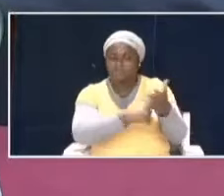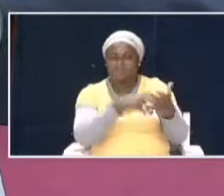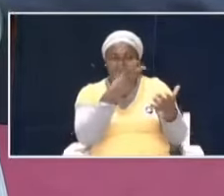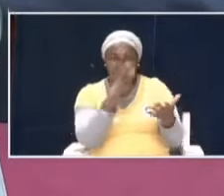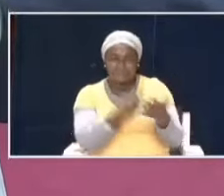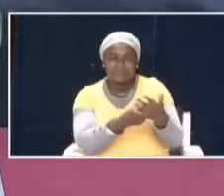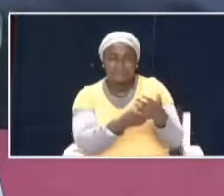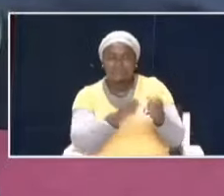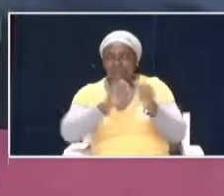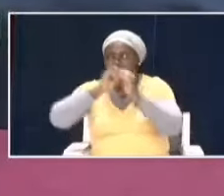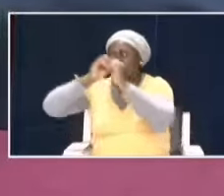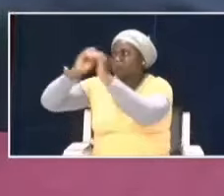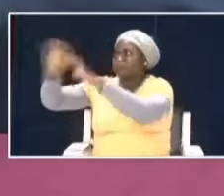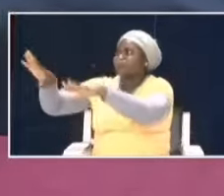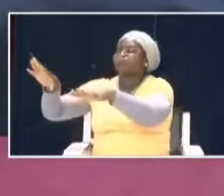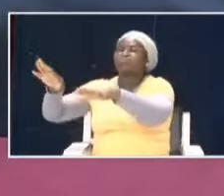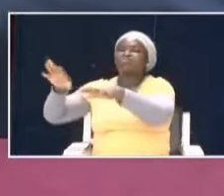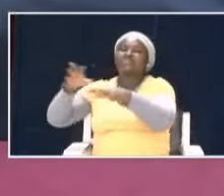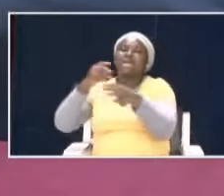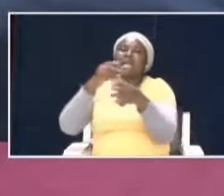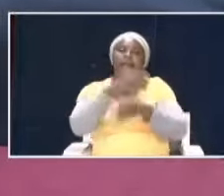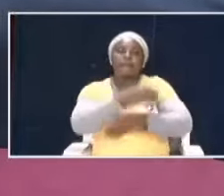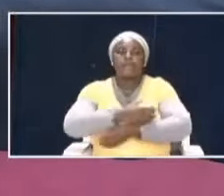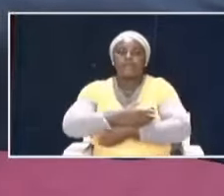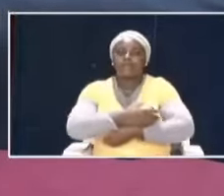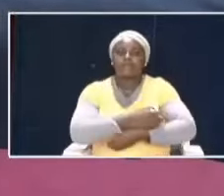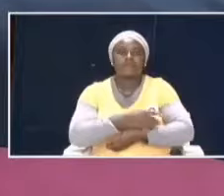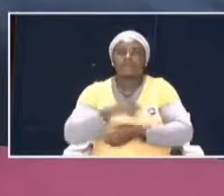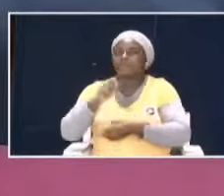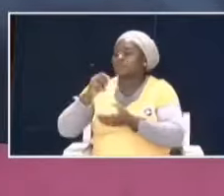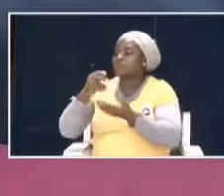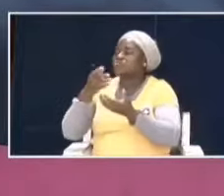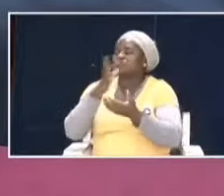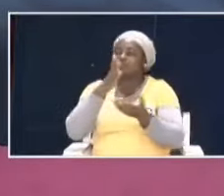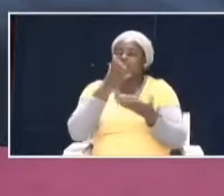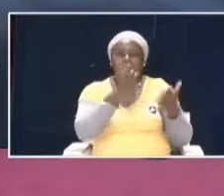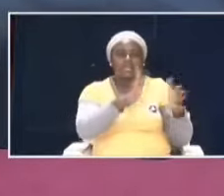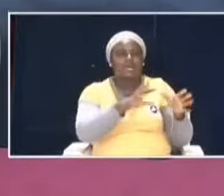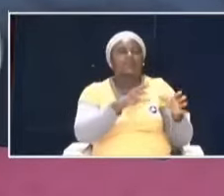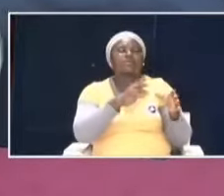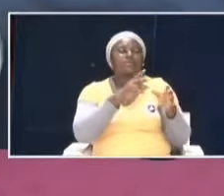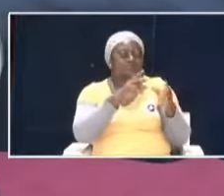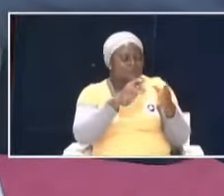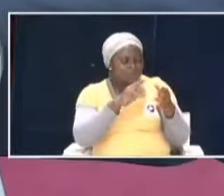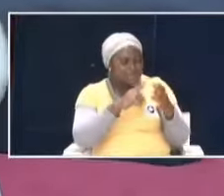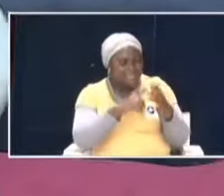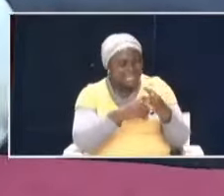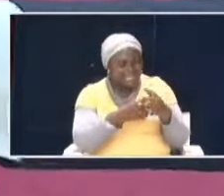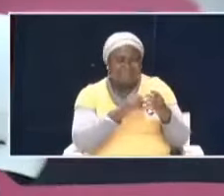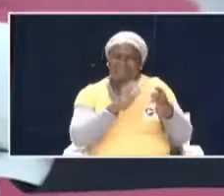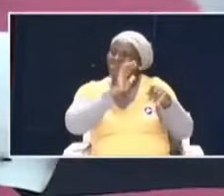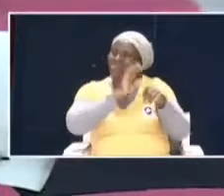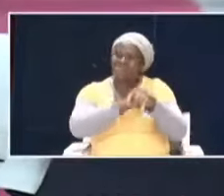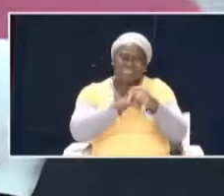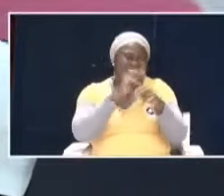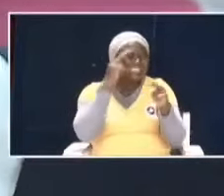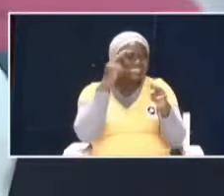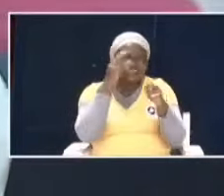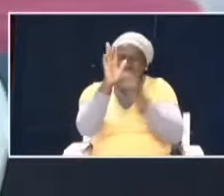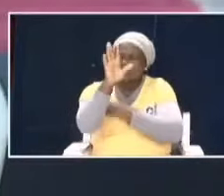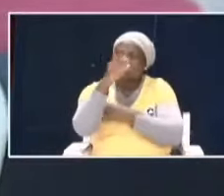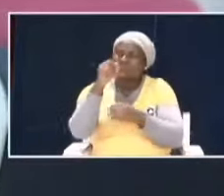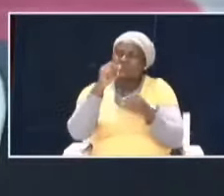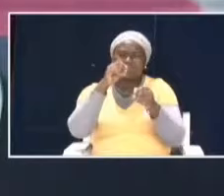rush her, the teeth has stood together and life has gone out of the woman. We started calling upon the God of Adeboye, every member, minister, and all